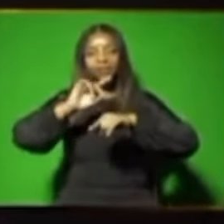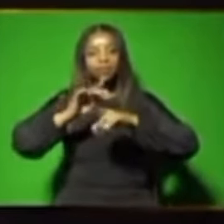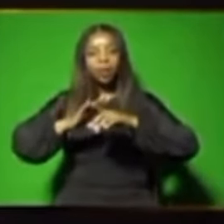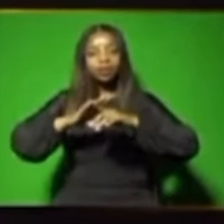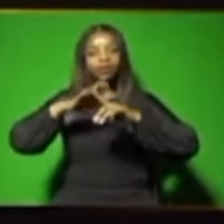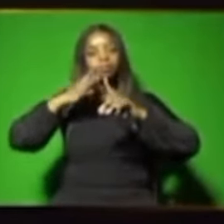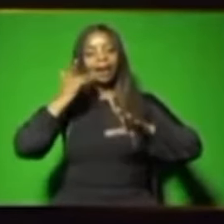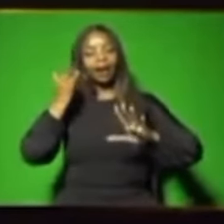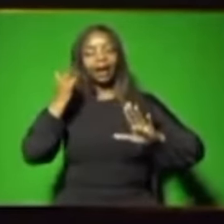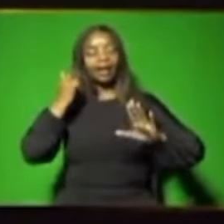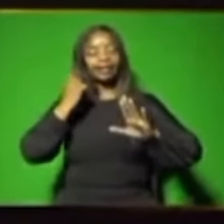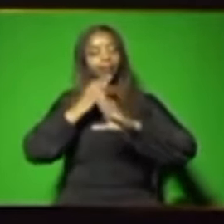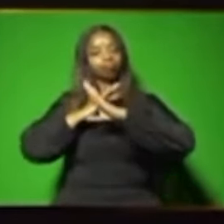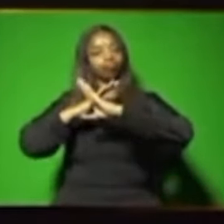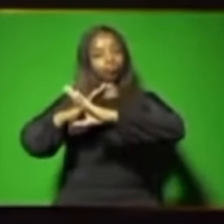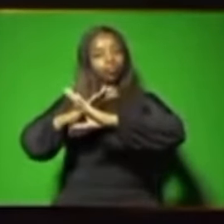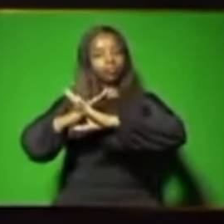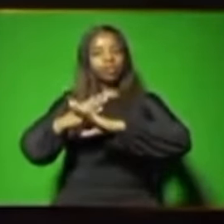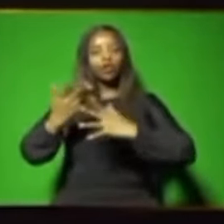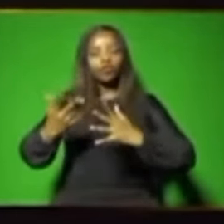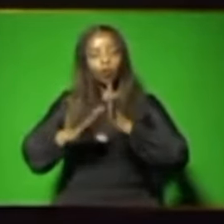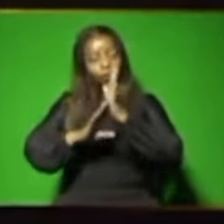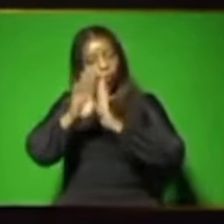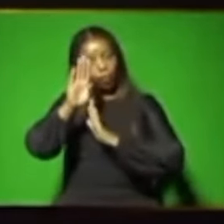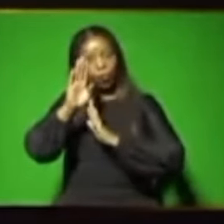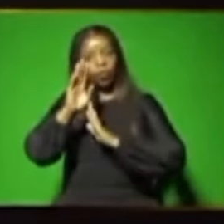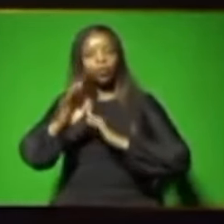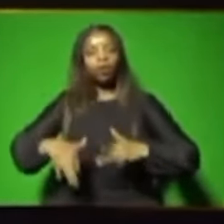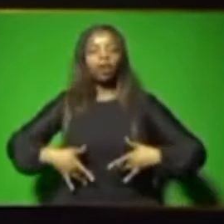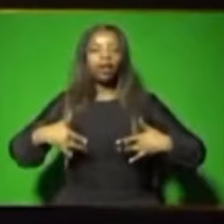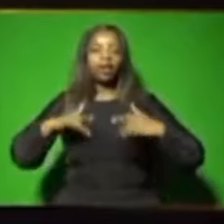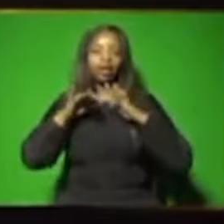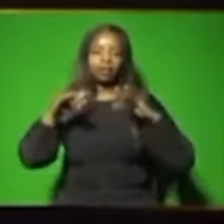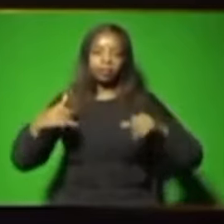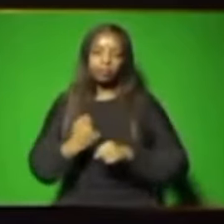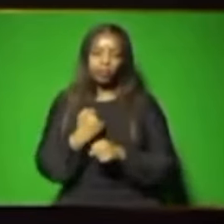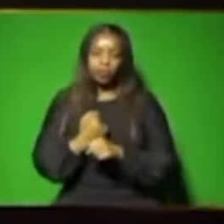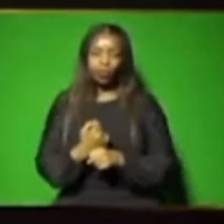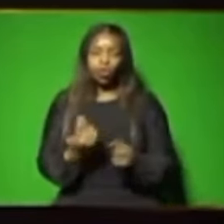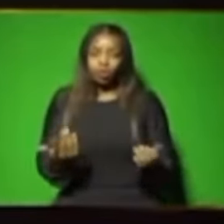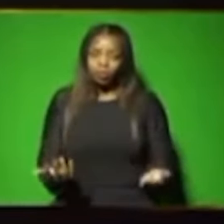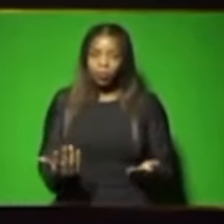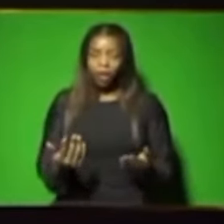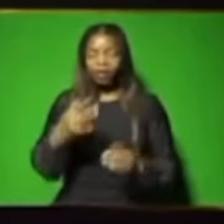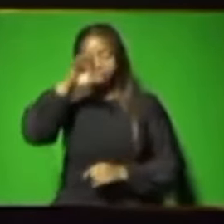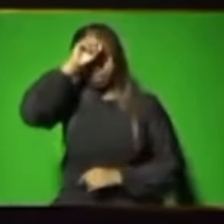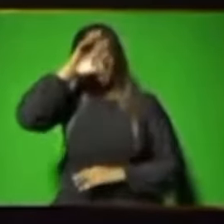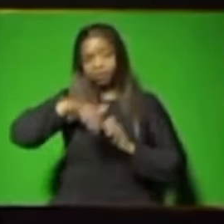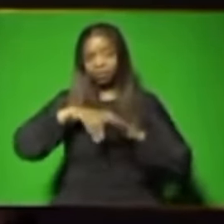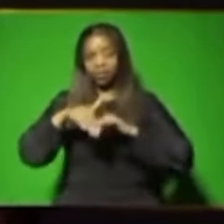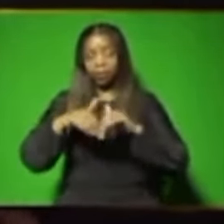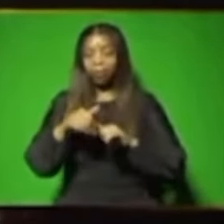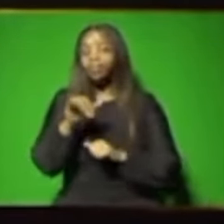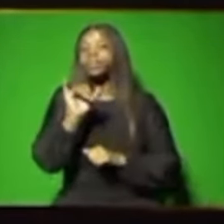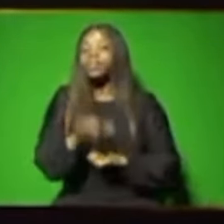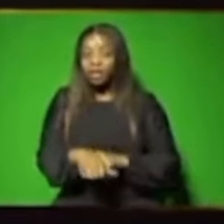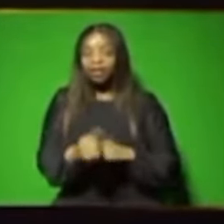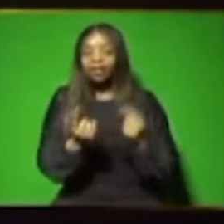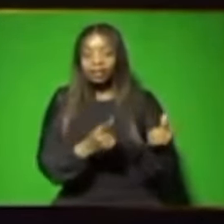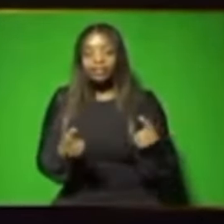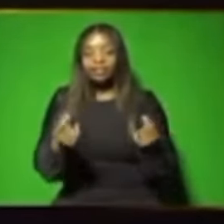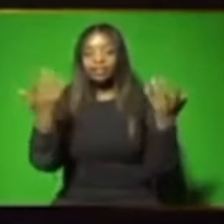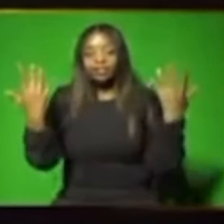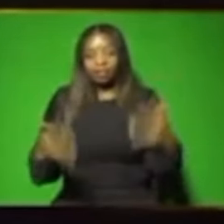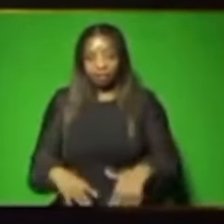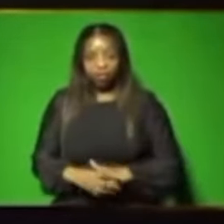to improve the lives of mine workers. And they did exactly that. And this